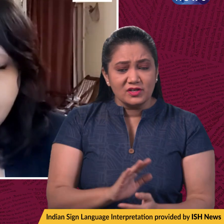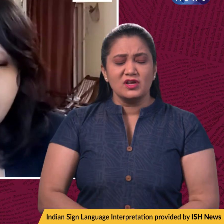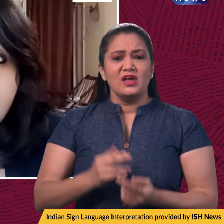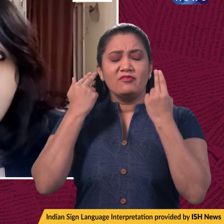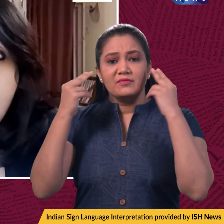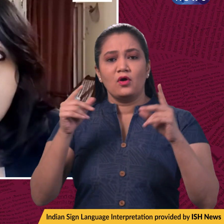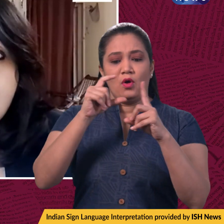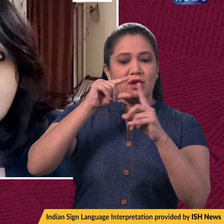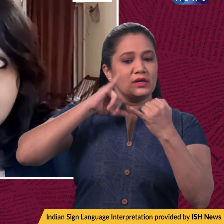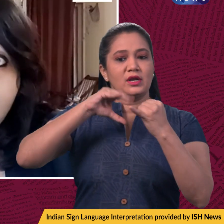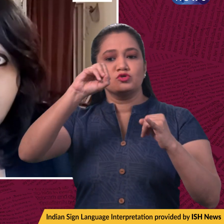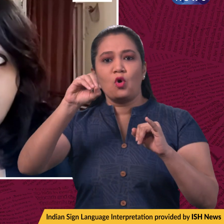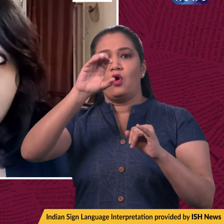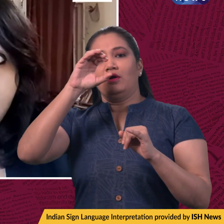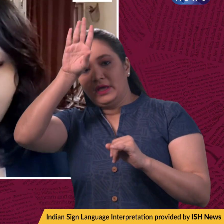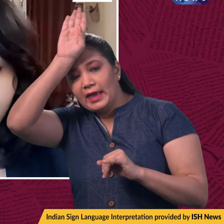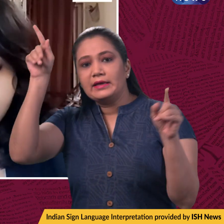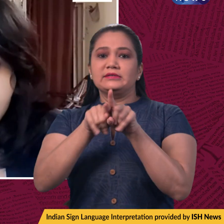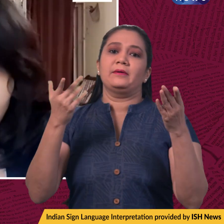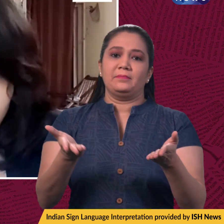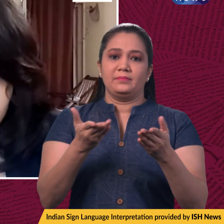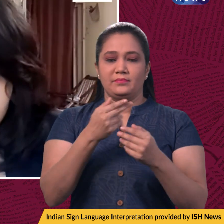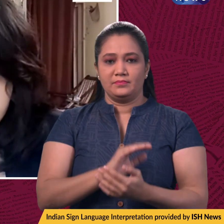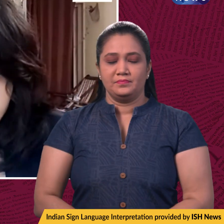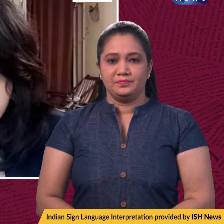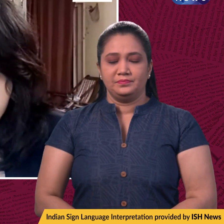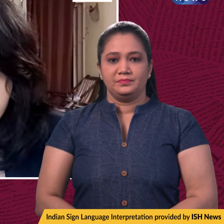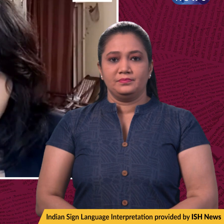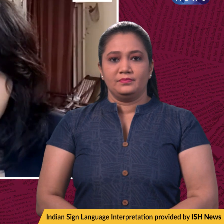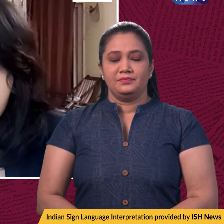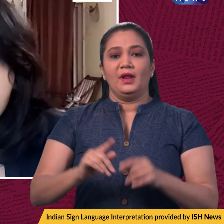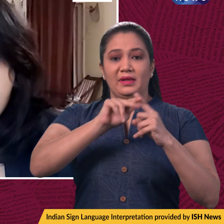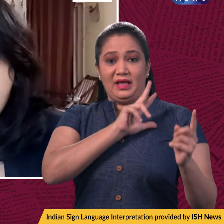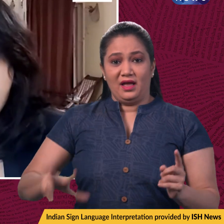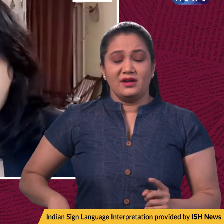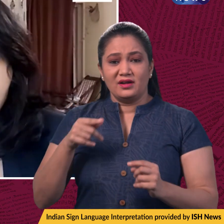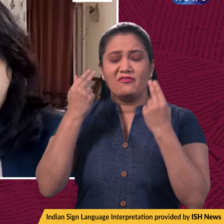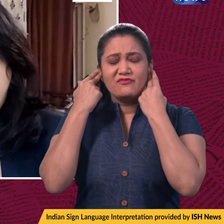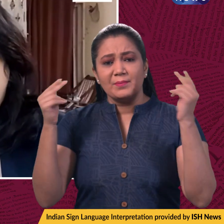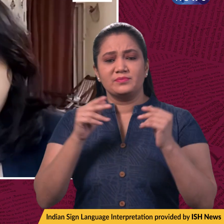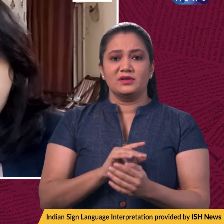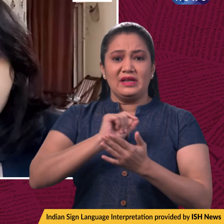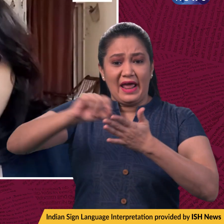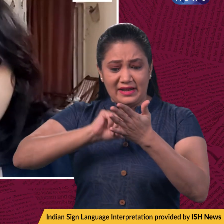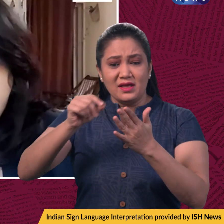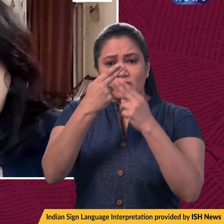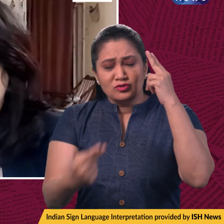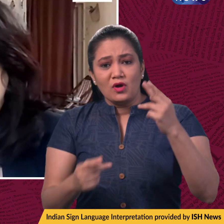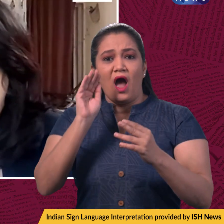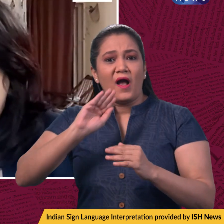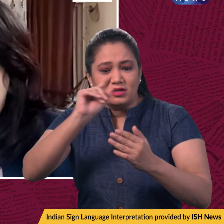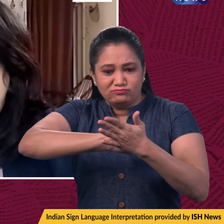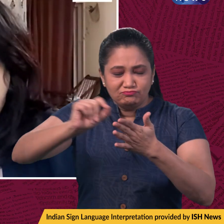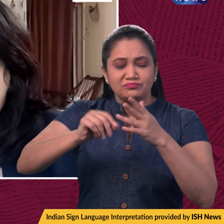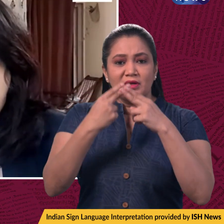also fondly known as the disco king of Bollywood. Also in Karnataka, renowned Kannada writer